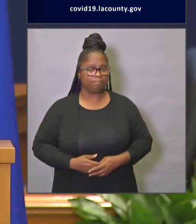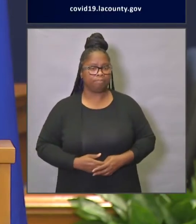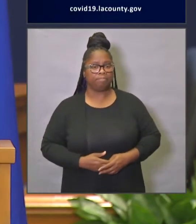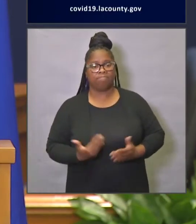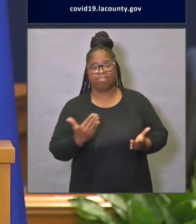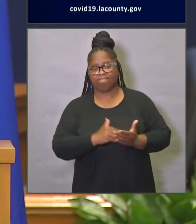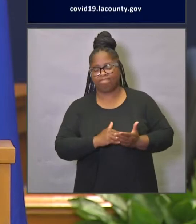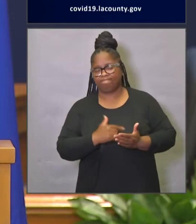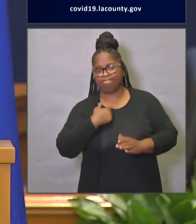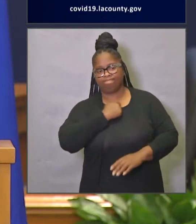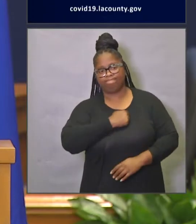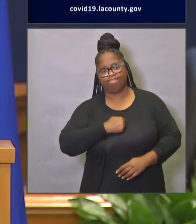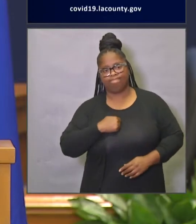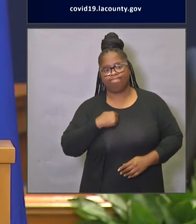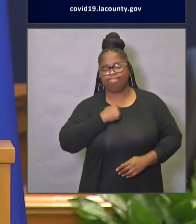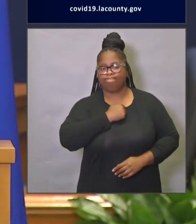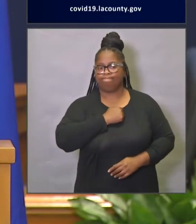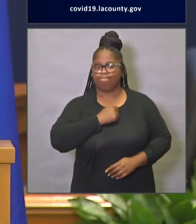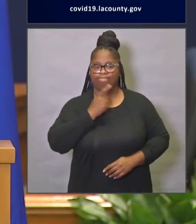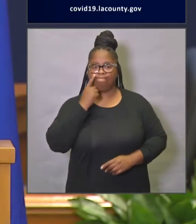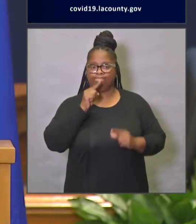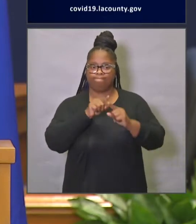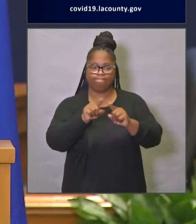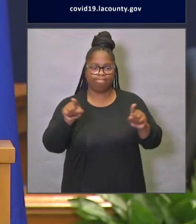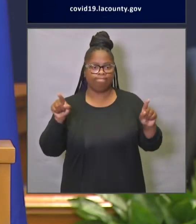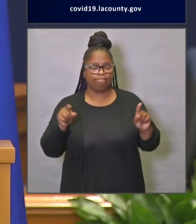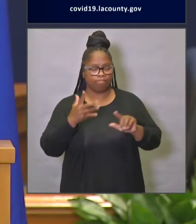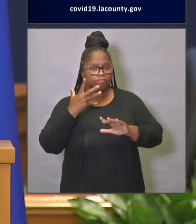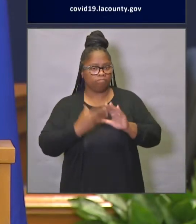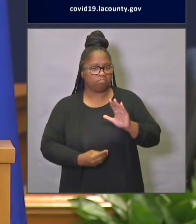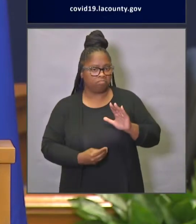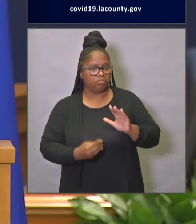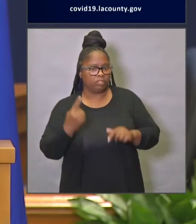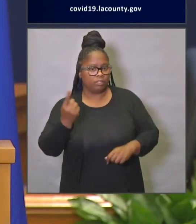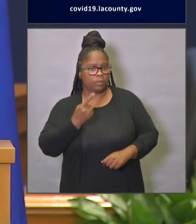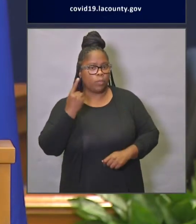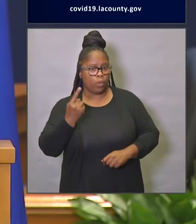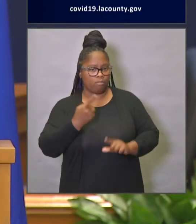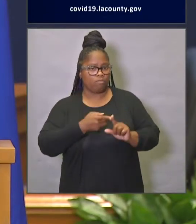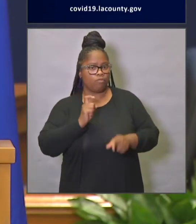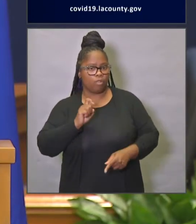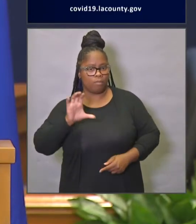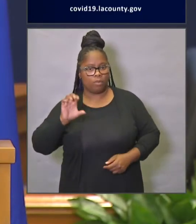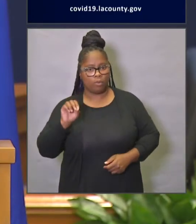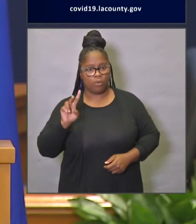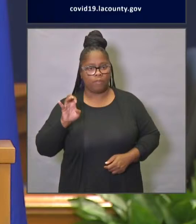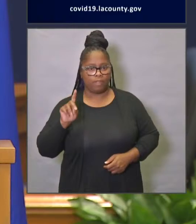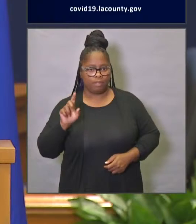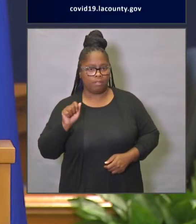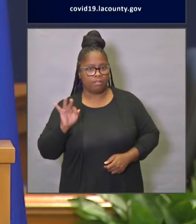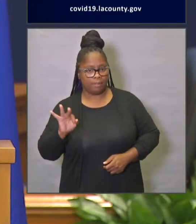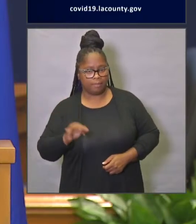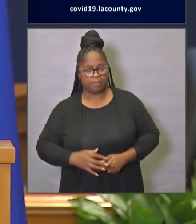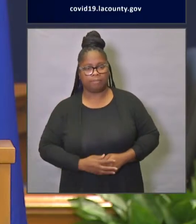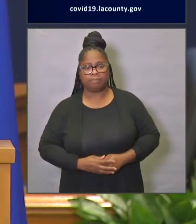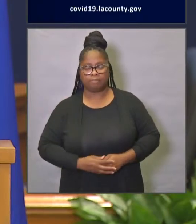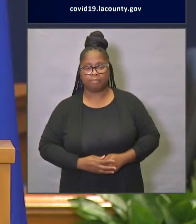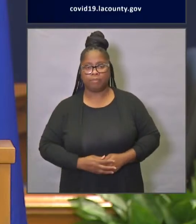again, our condolences go out to all who have lost someone to COVID-19. We are reporting